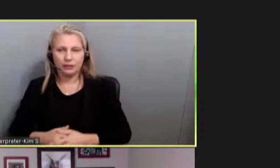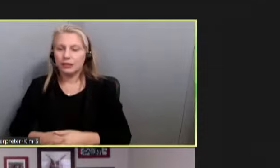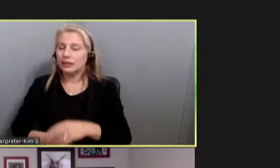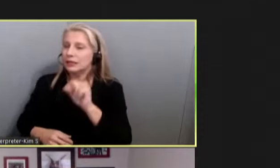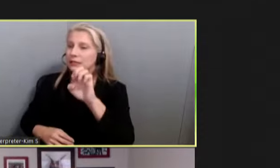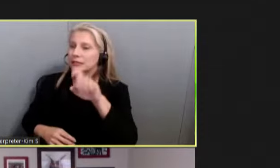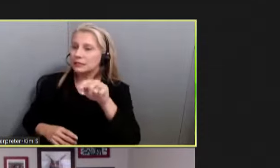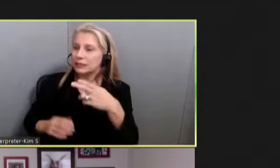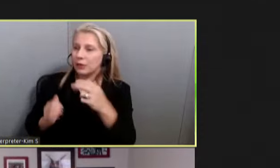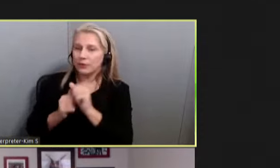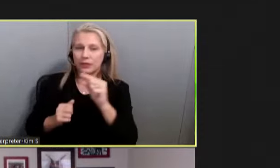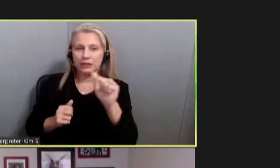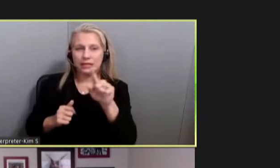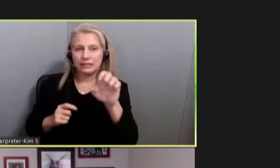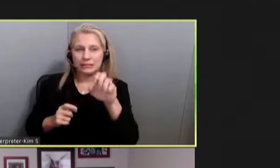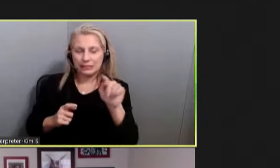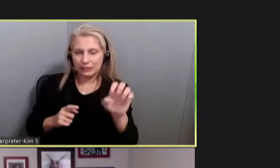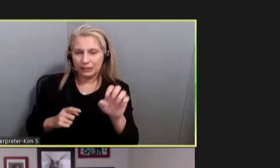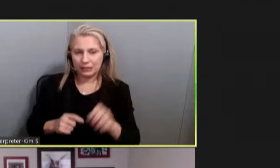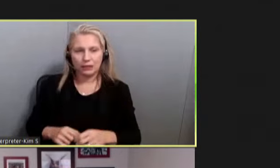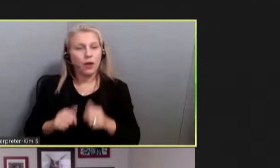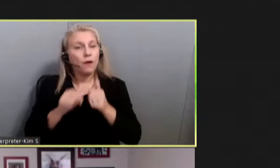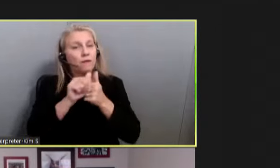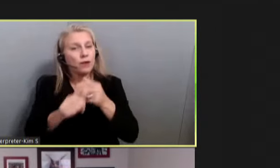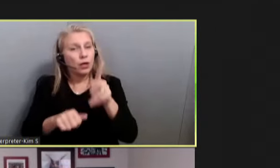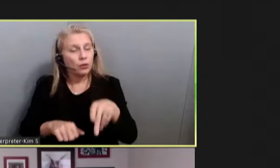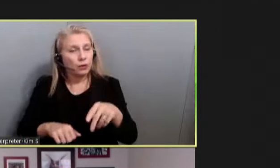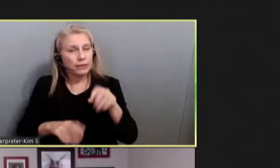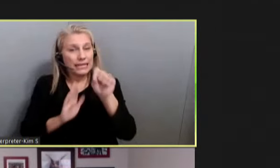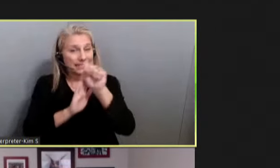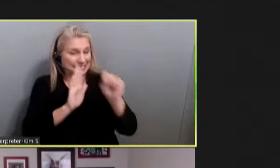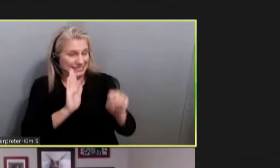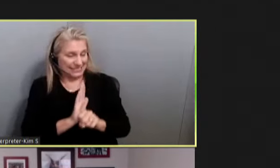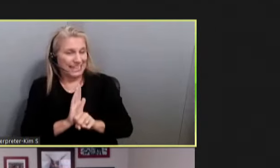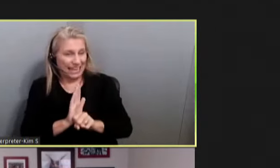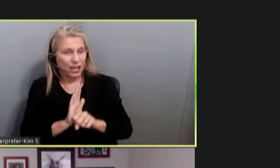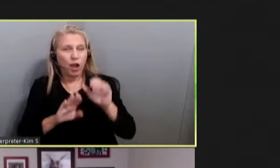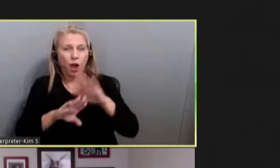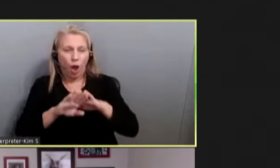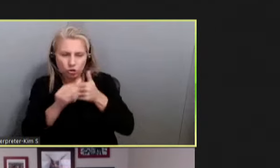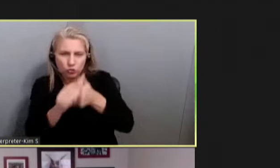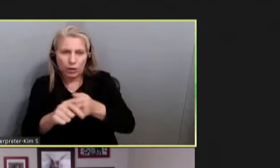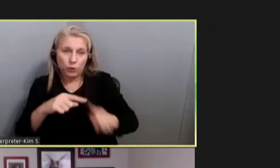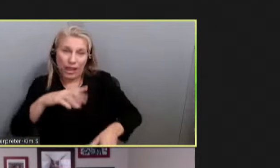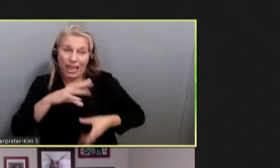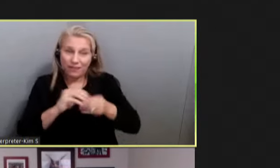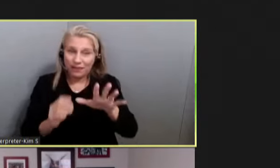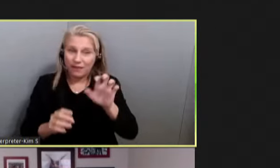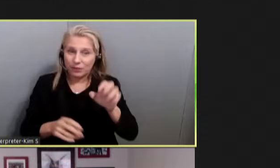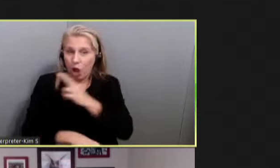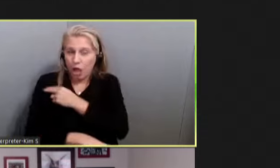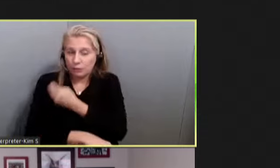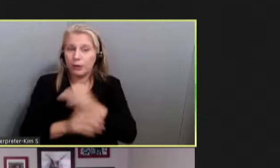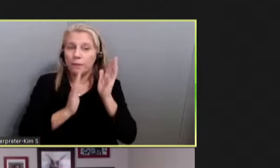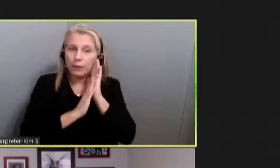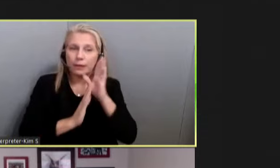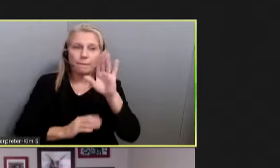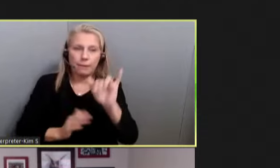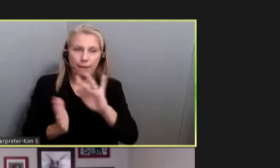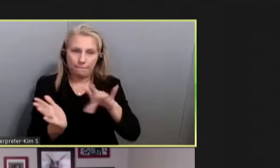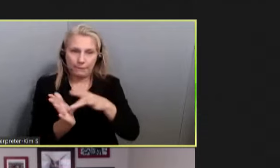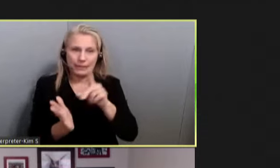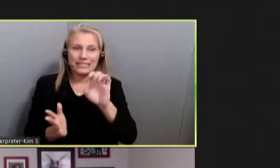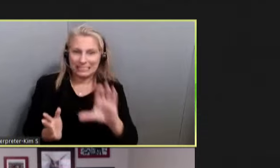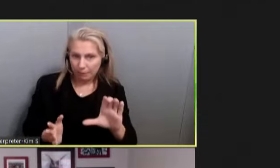Gazette. Scott, following up on your answer to Vinny, is the state on track to add 500 hospital beds, by